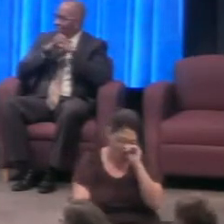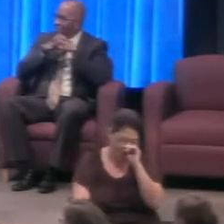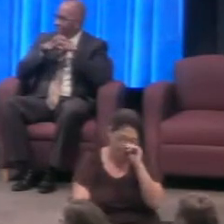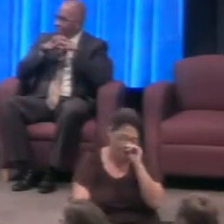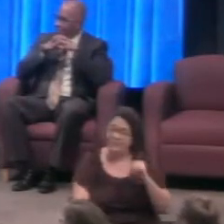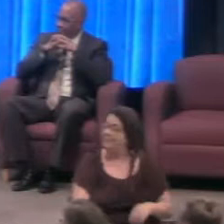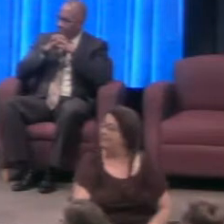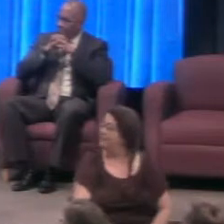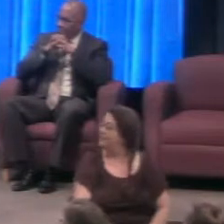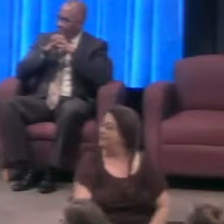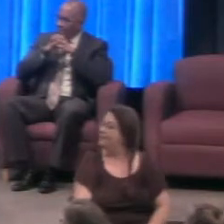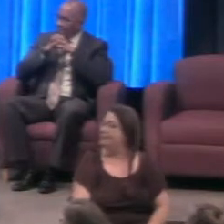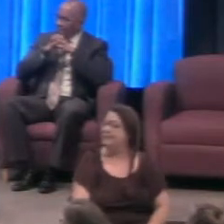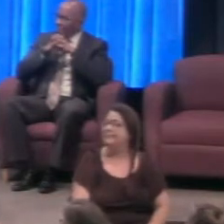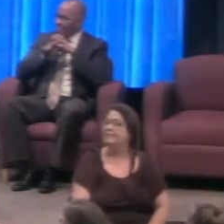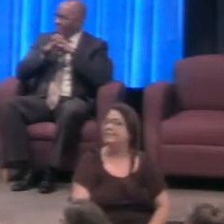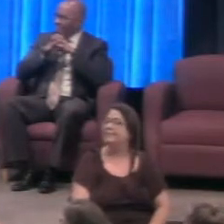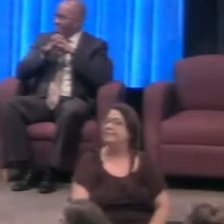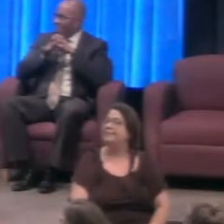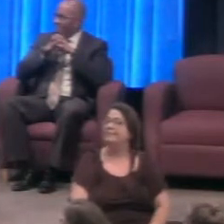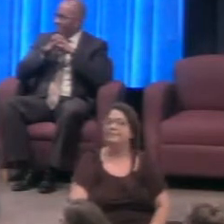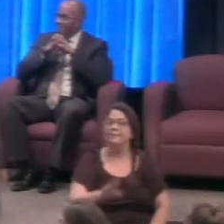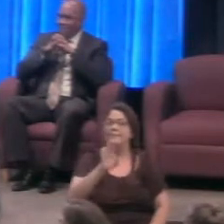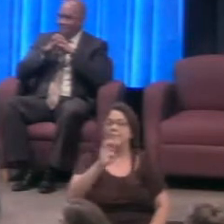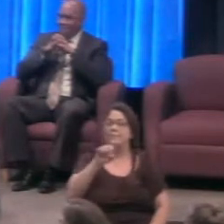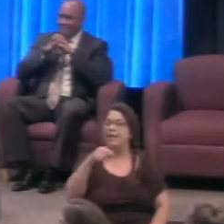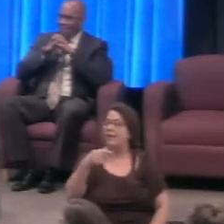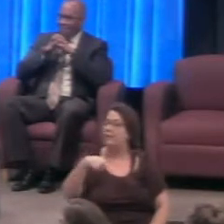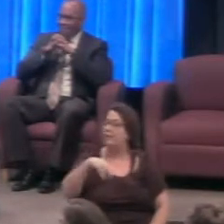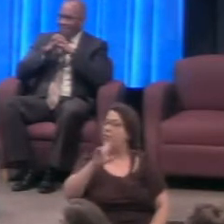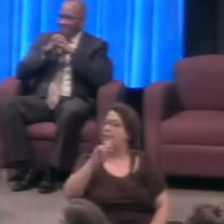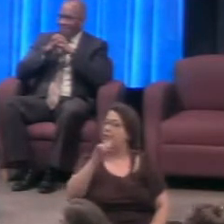ma'am. Thank you, Mr. Munger. Would Ms. Beth Quinter please come forward?